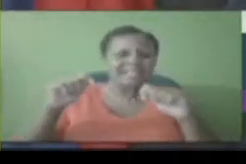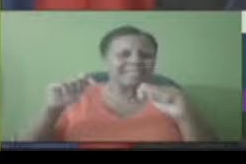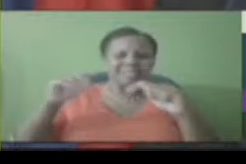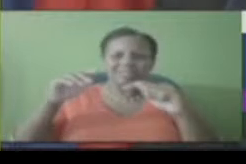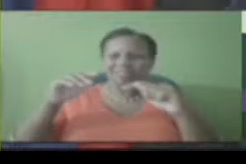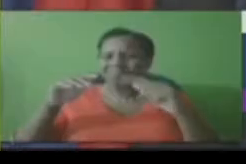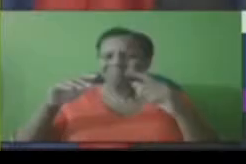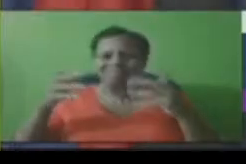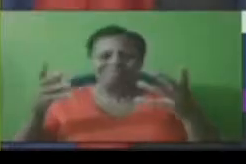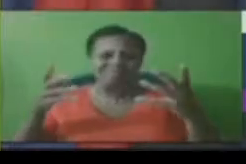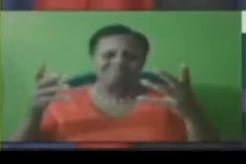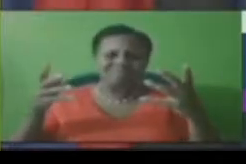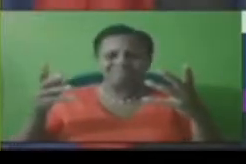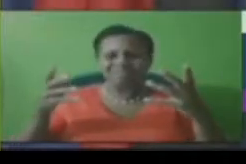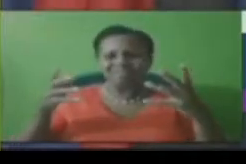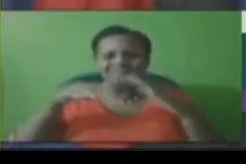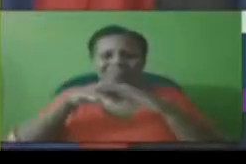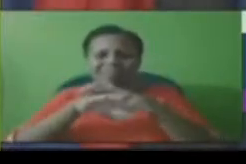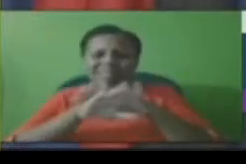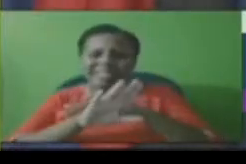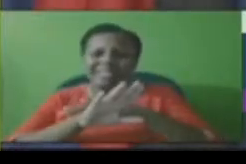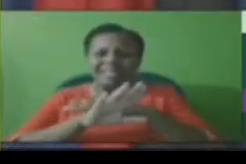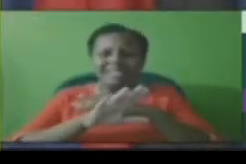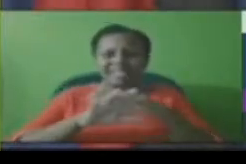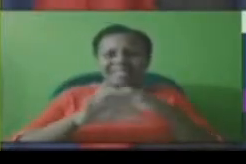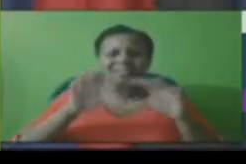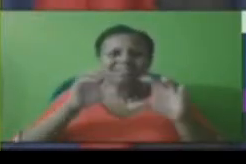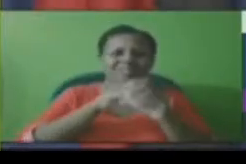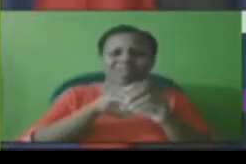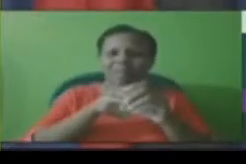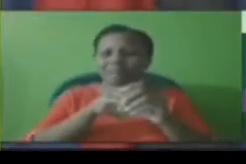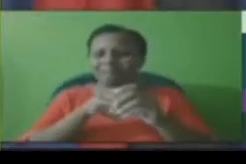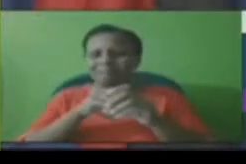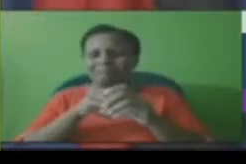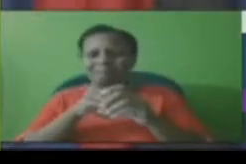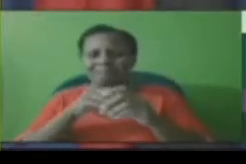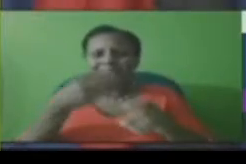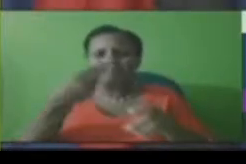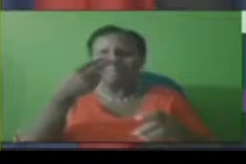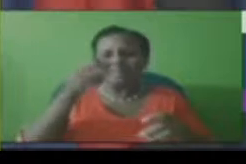greater involvement, hands-on involvement. But, in